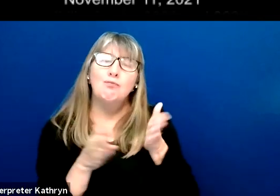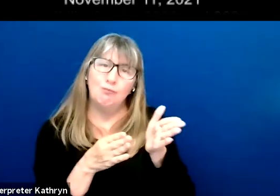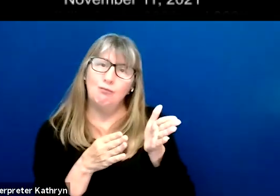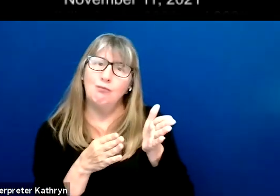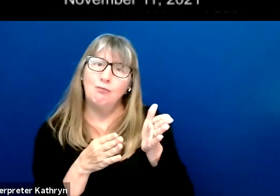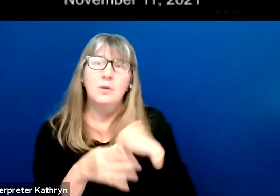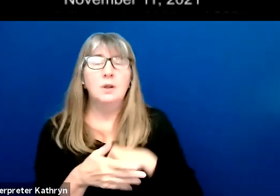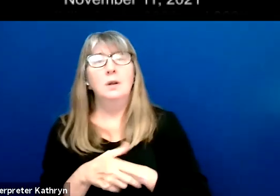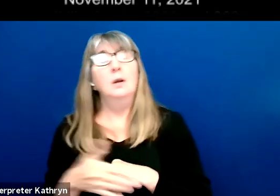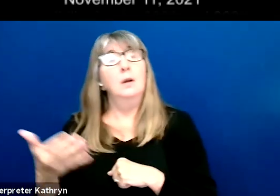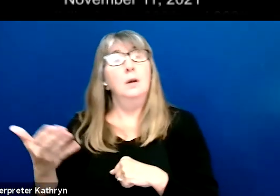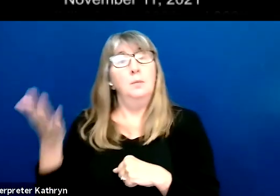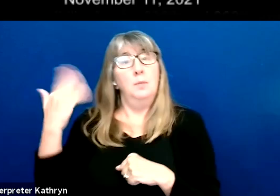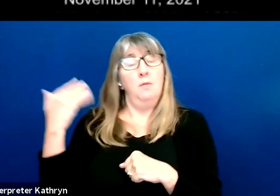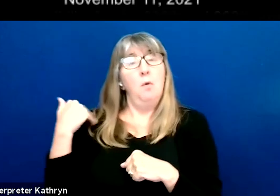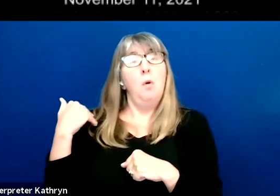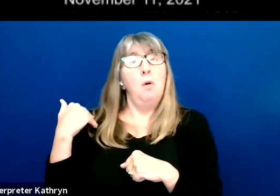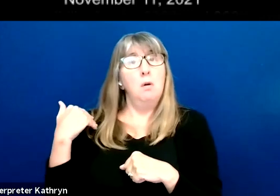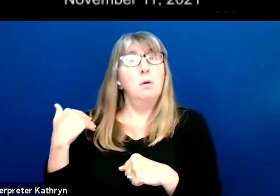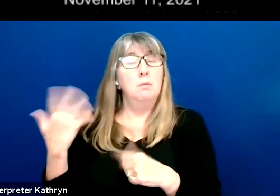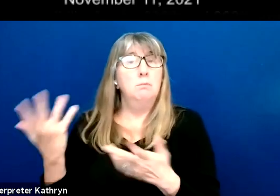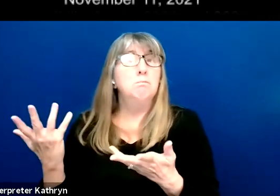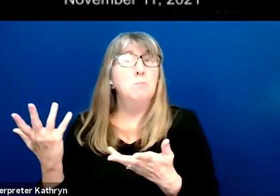early days, I had been,